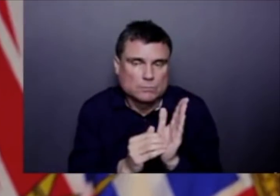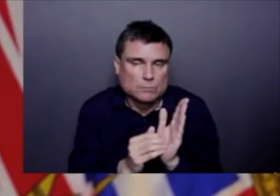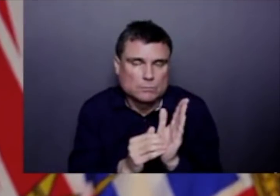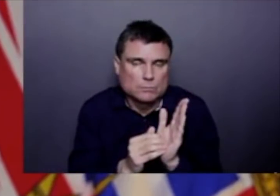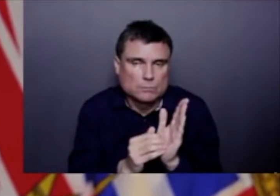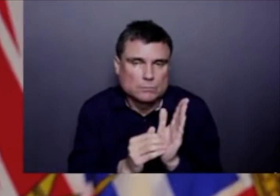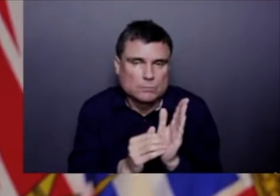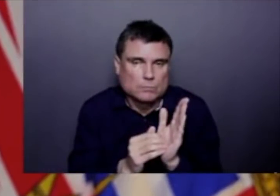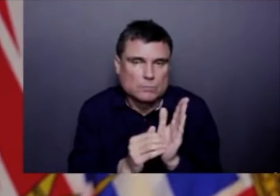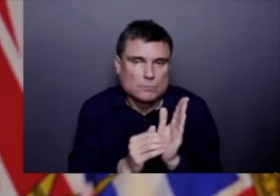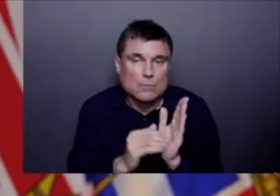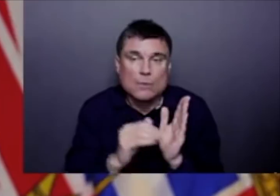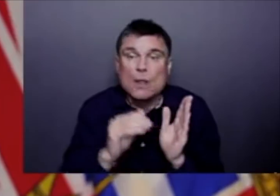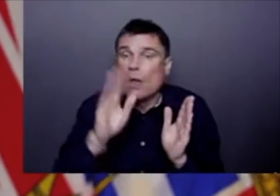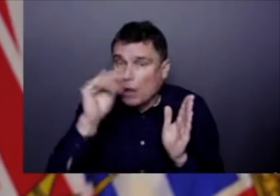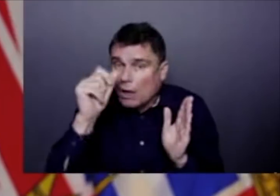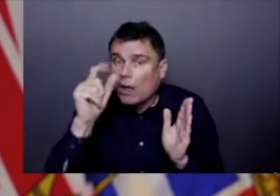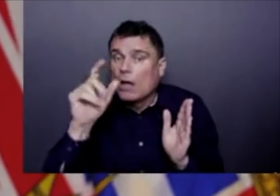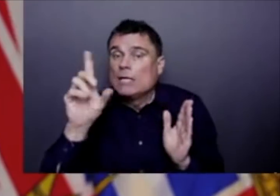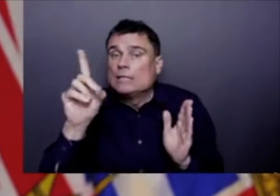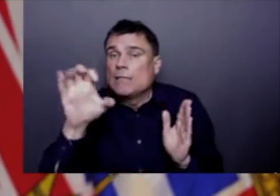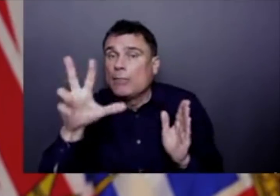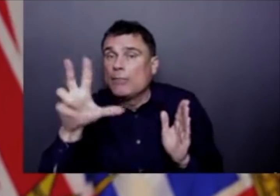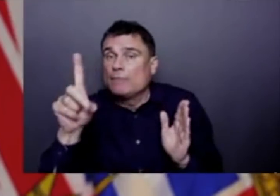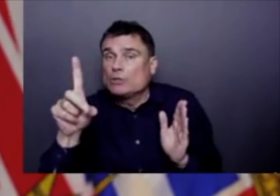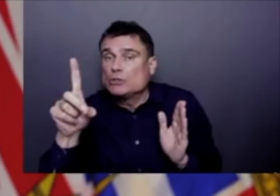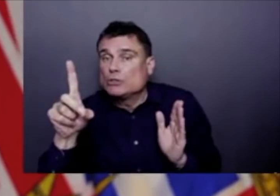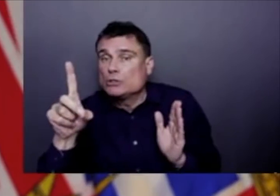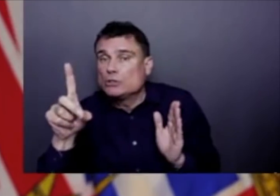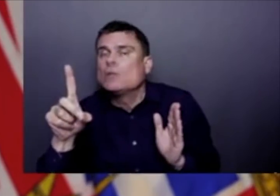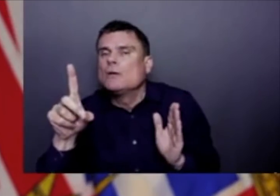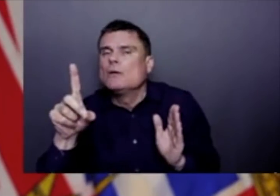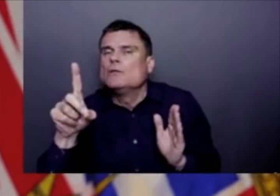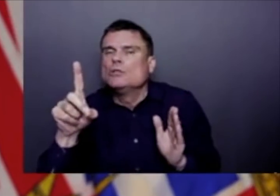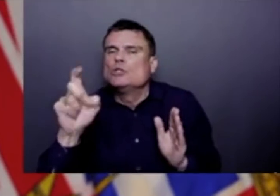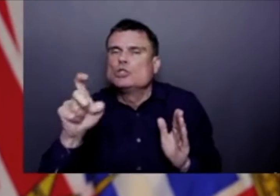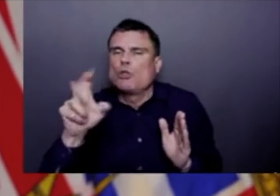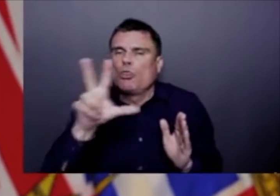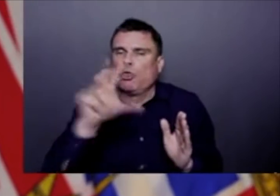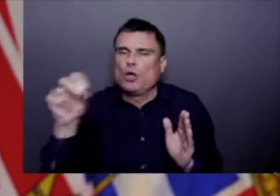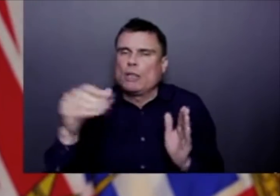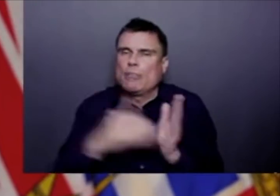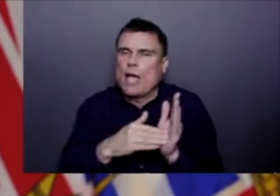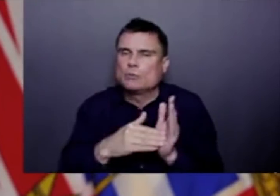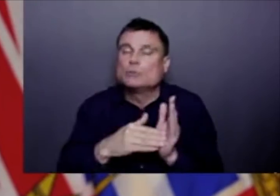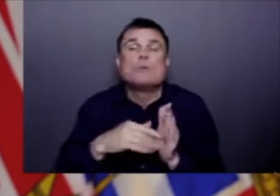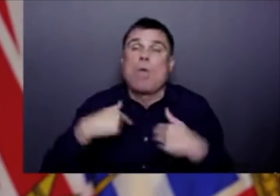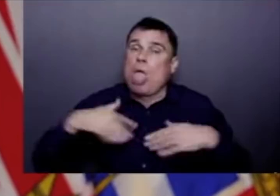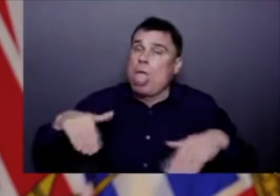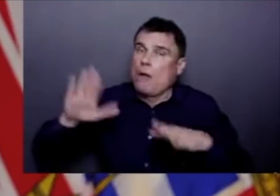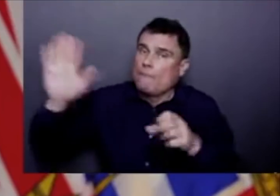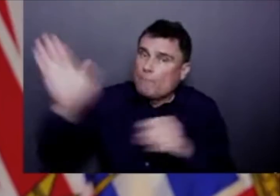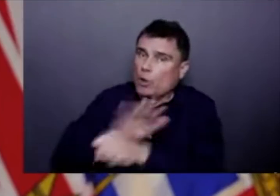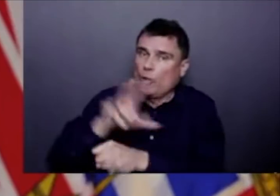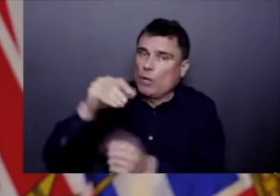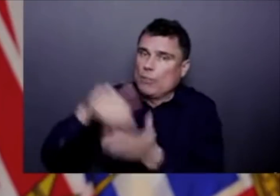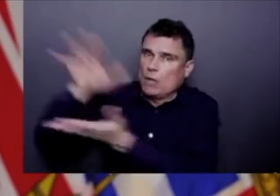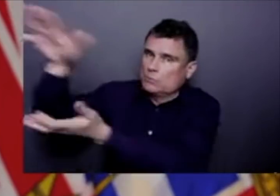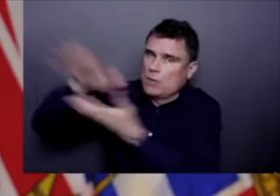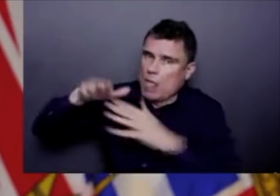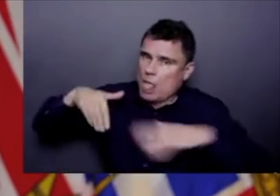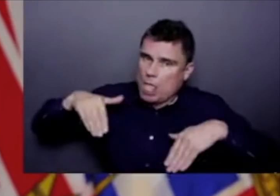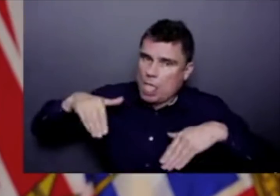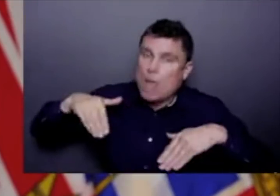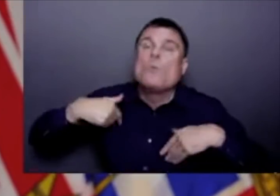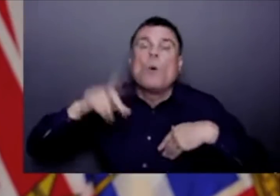We administered all of the first week and most of last week's doses as well. But we are